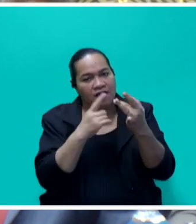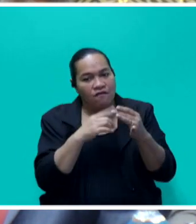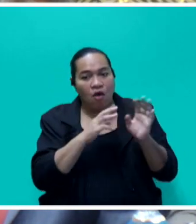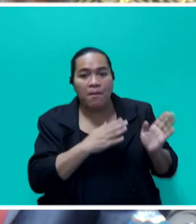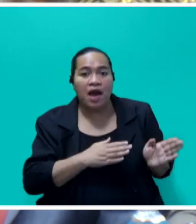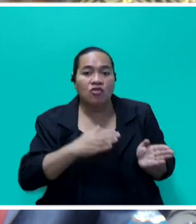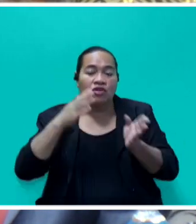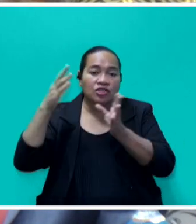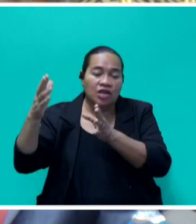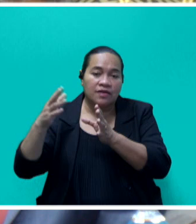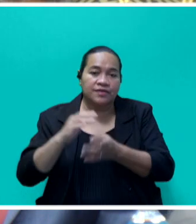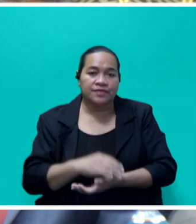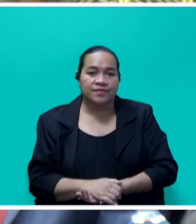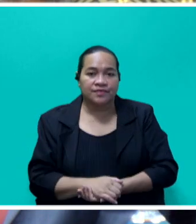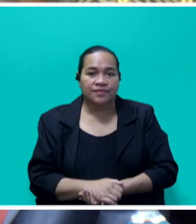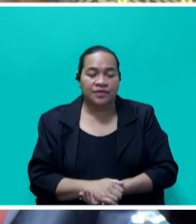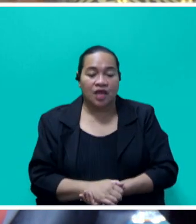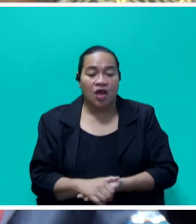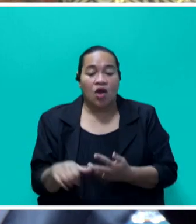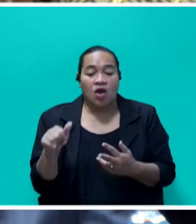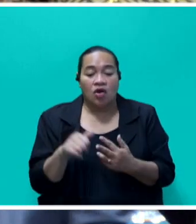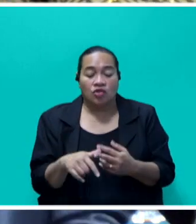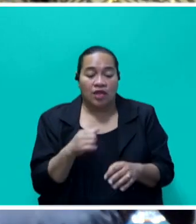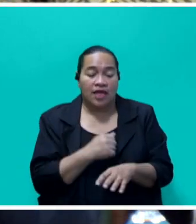as I've stated, and the governments of